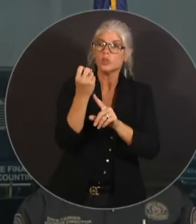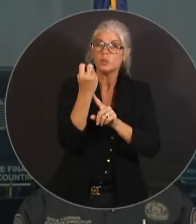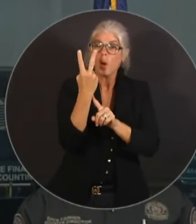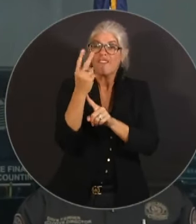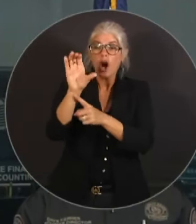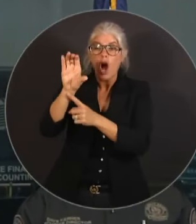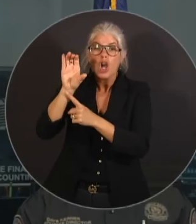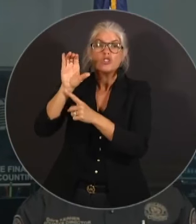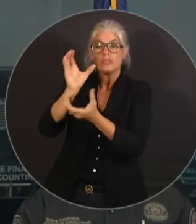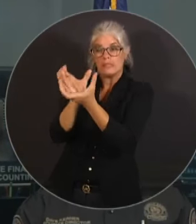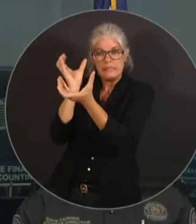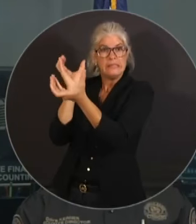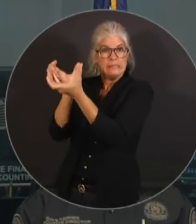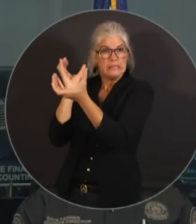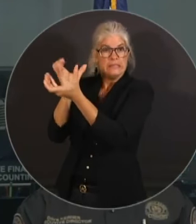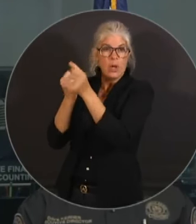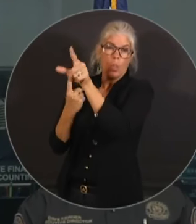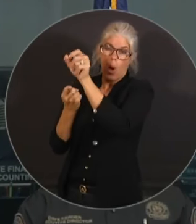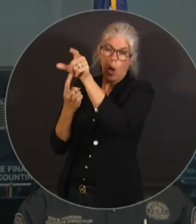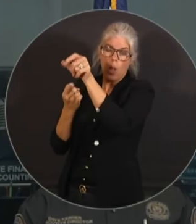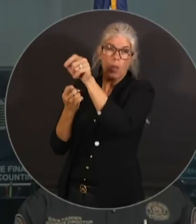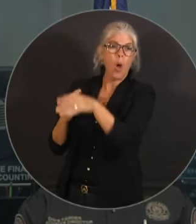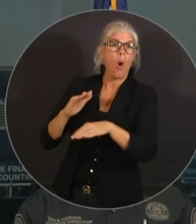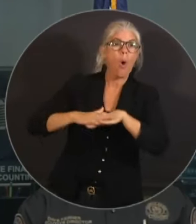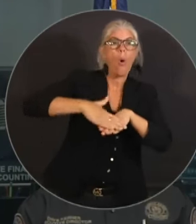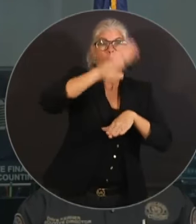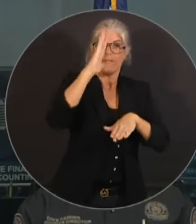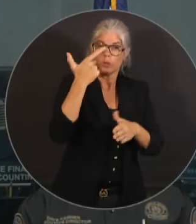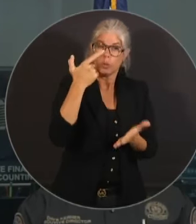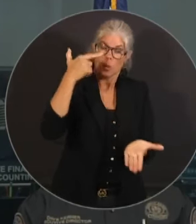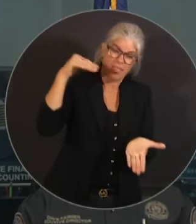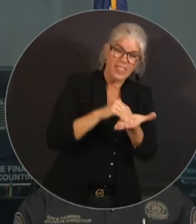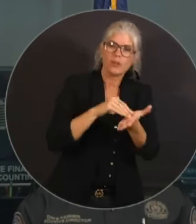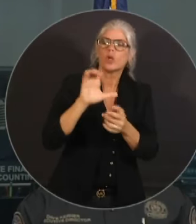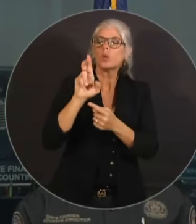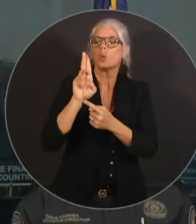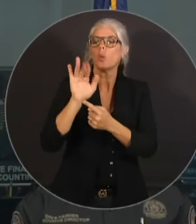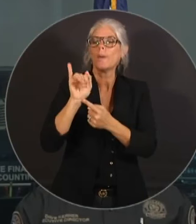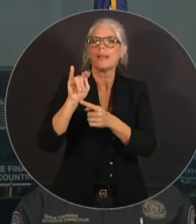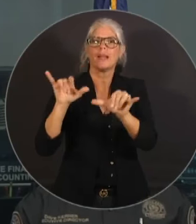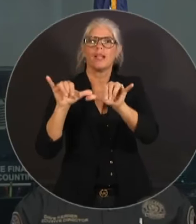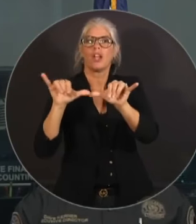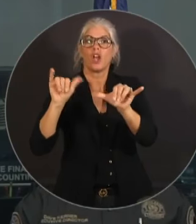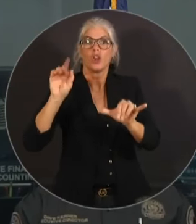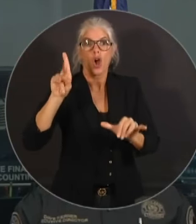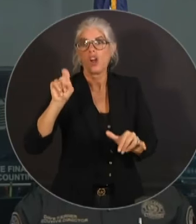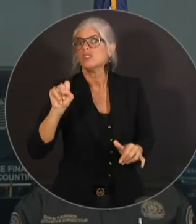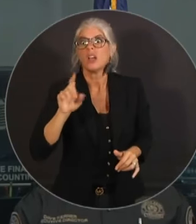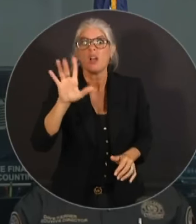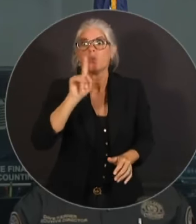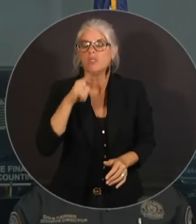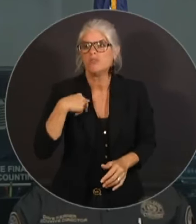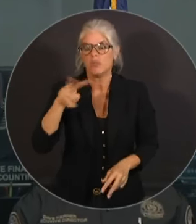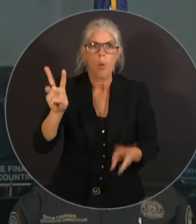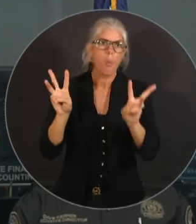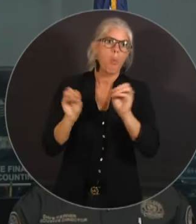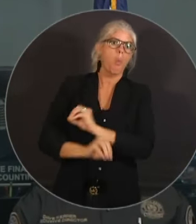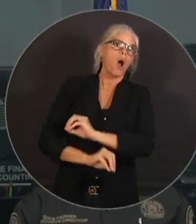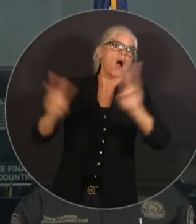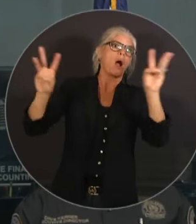over 21,000 cubic yards. That's truly remarkable what we've accomplished in 48 hours using our